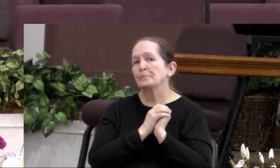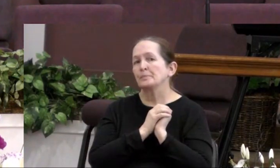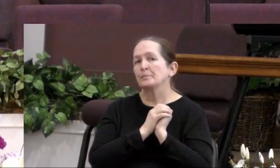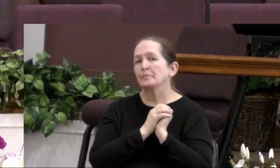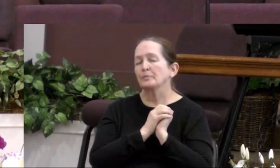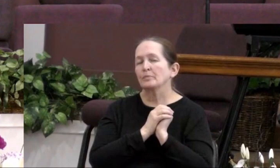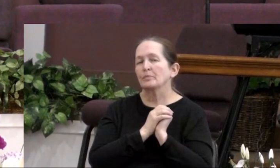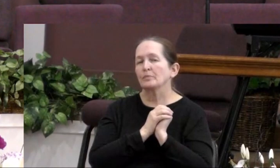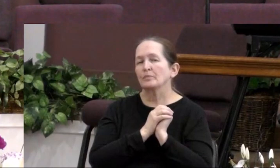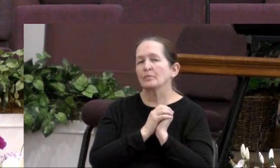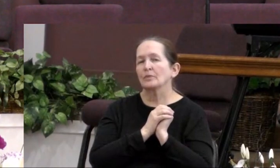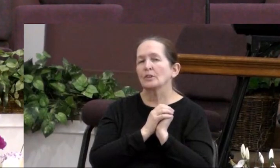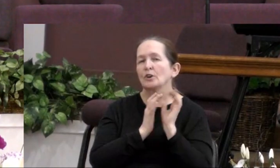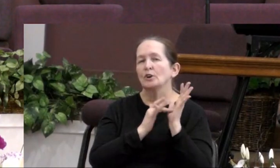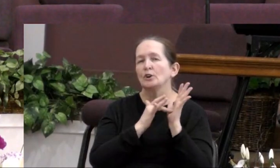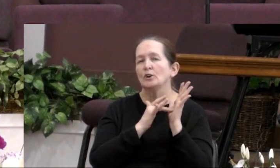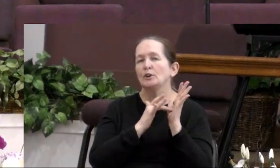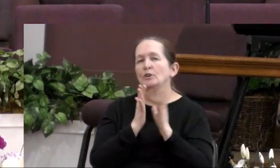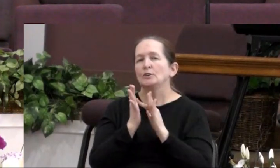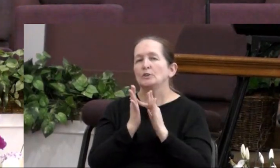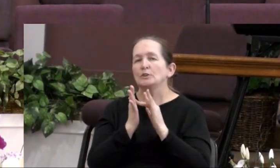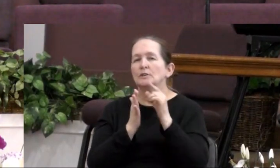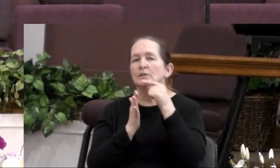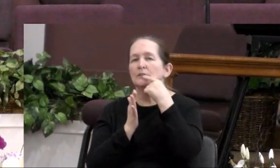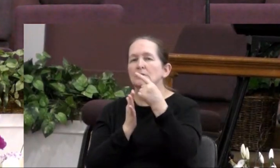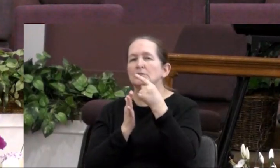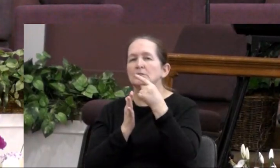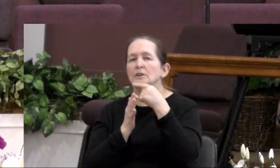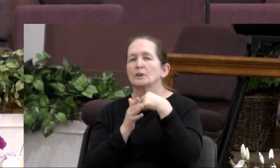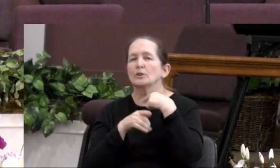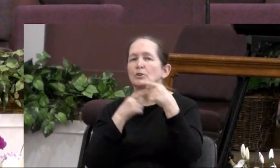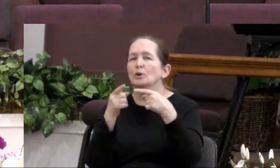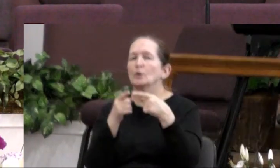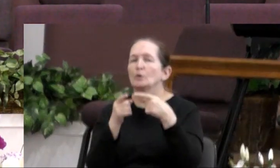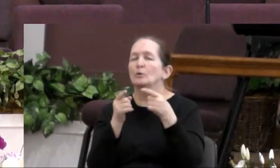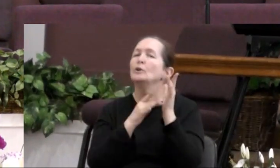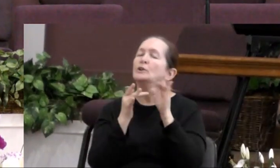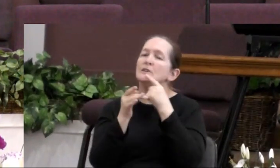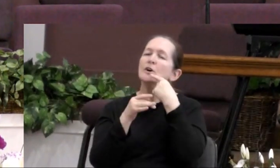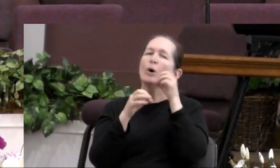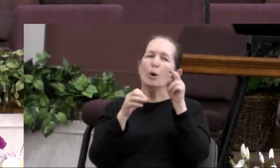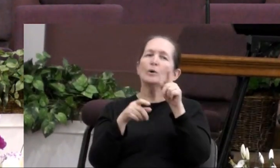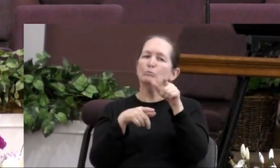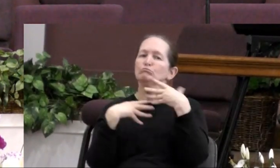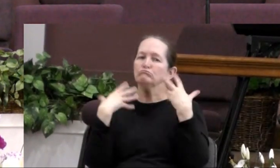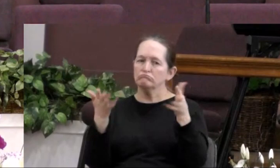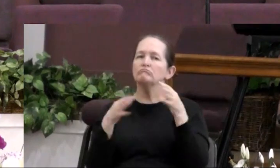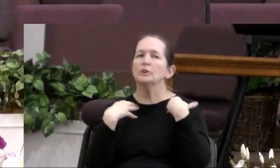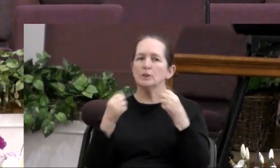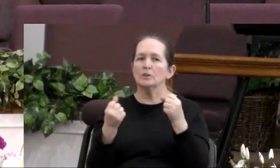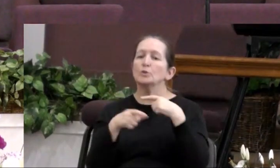While Jesus said, go, Jesus was saying, okay, you're healed, you can go back to your family, you can go back to your life,